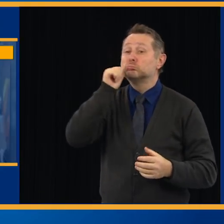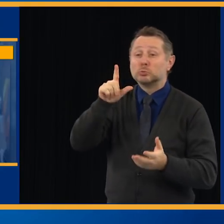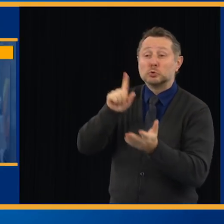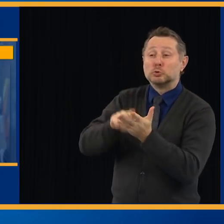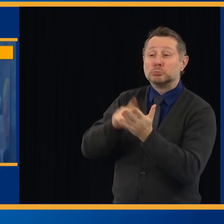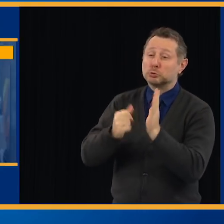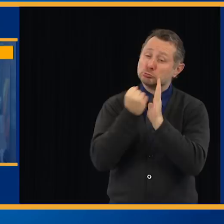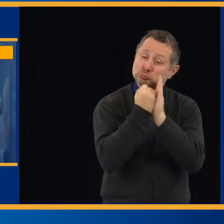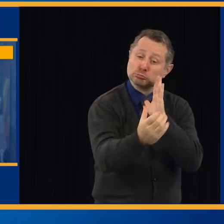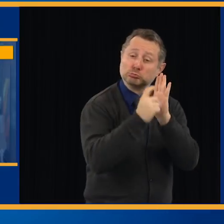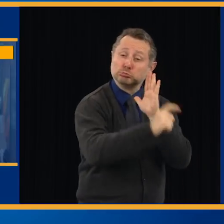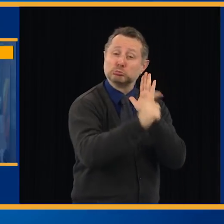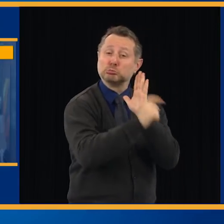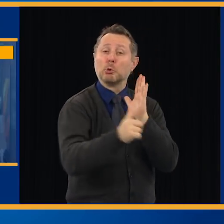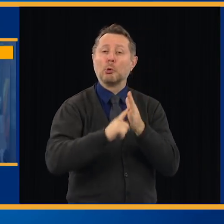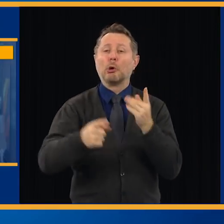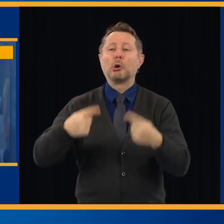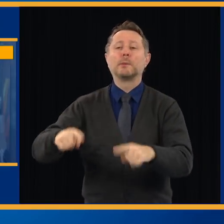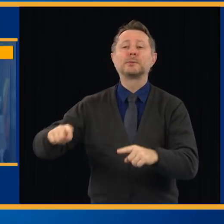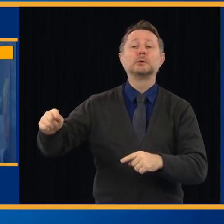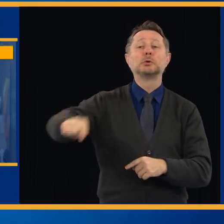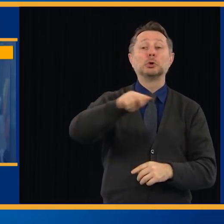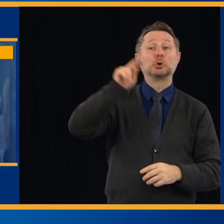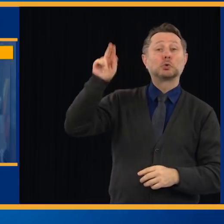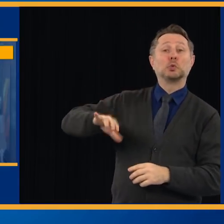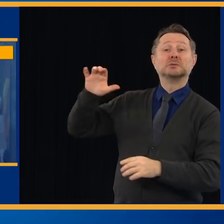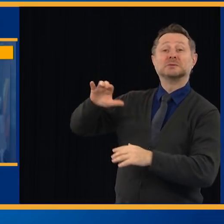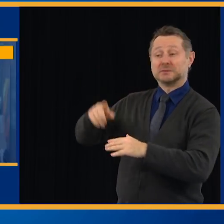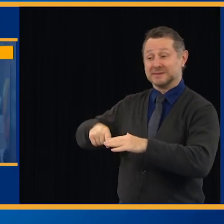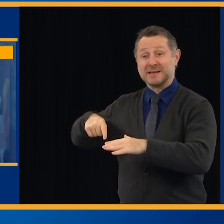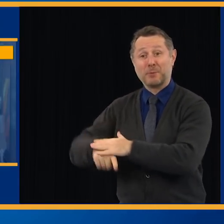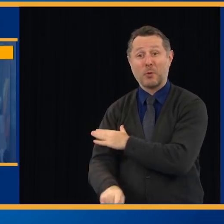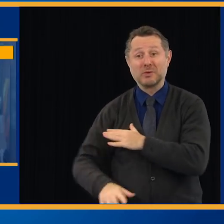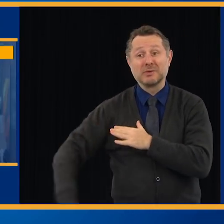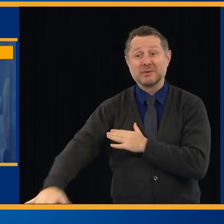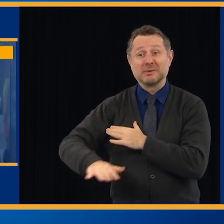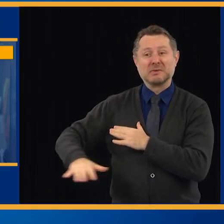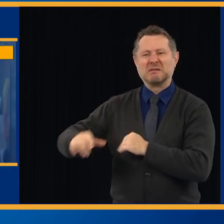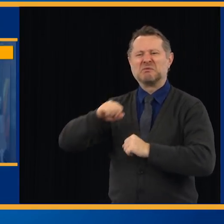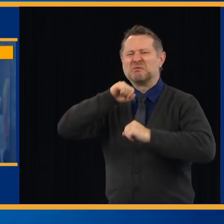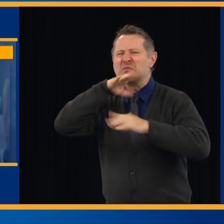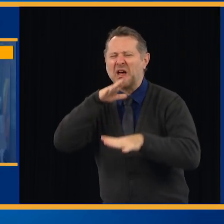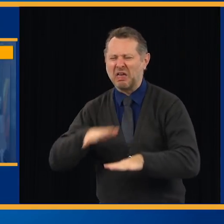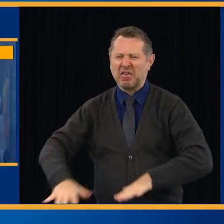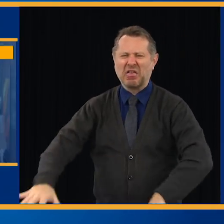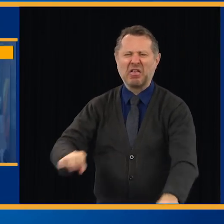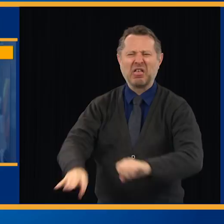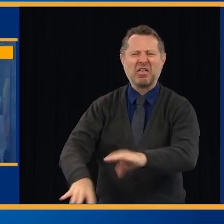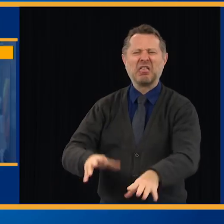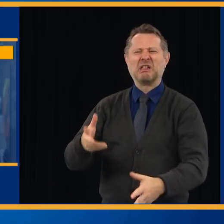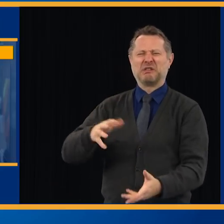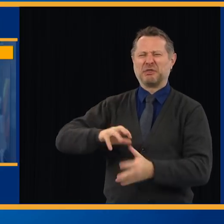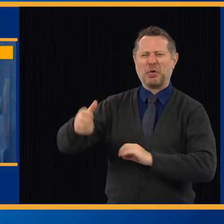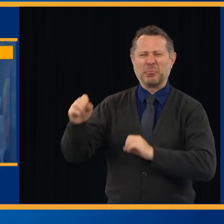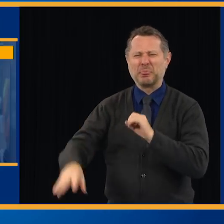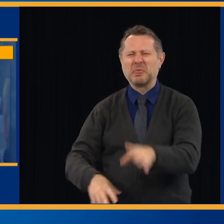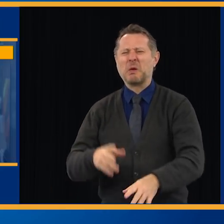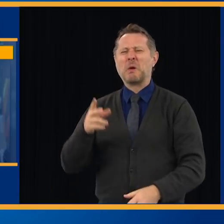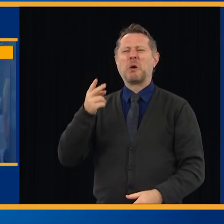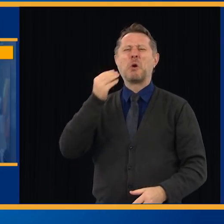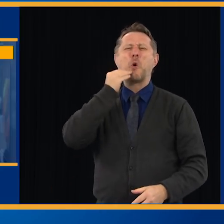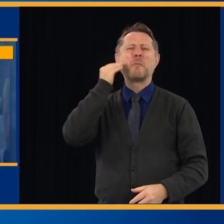City subway system, where the cars were filthy, they were disgusting, homeless people were there with all